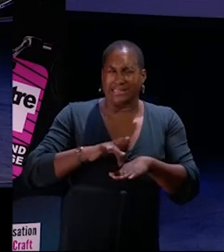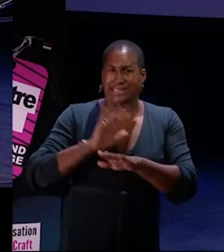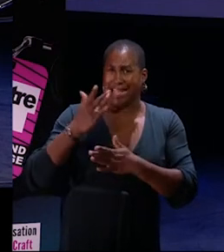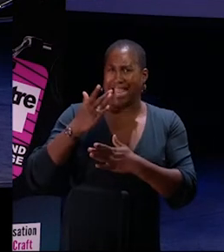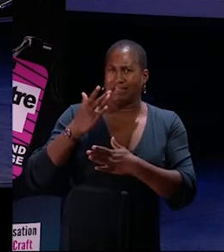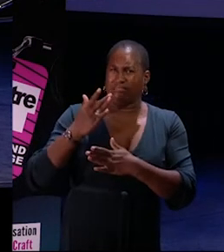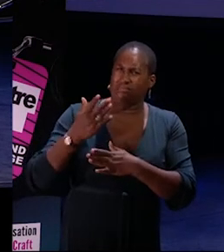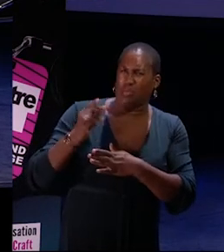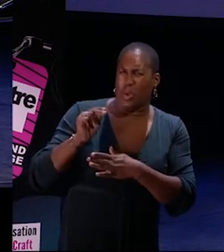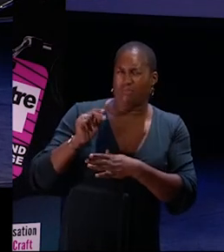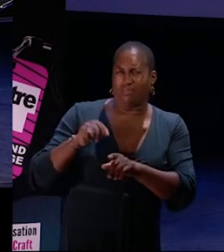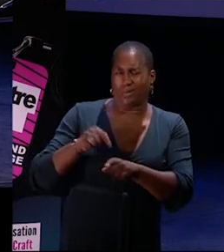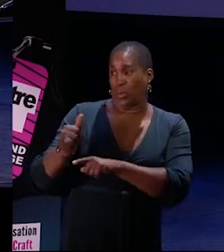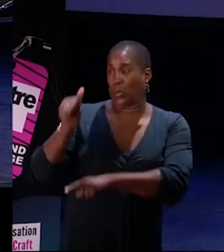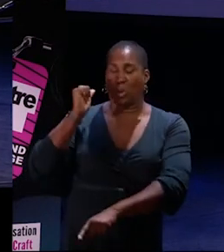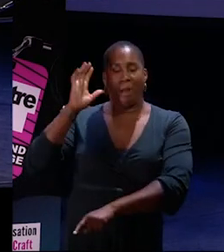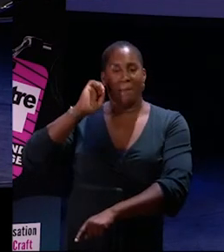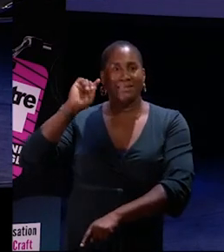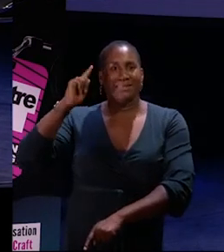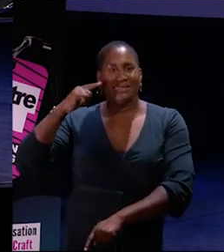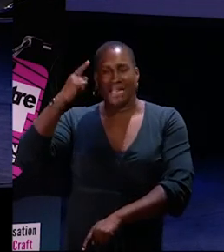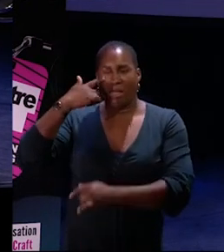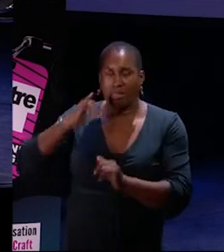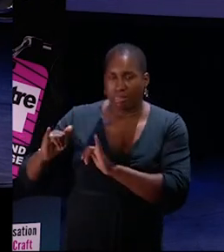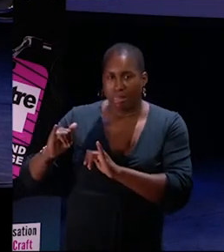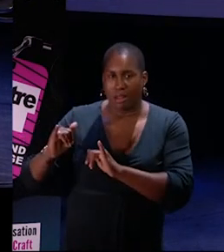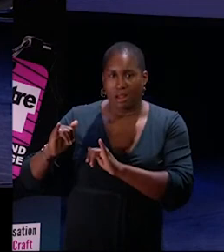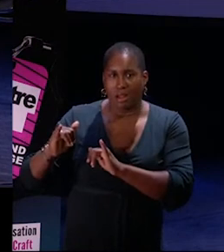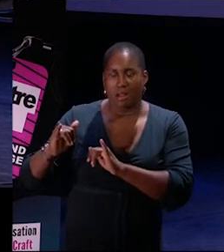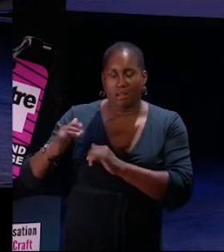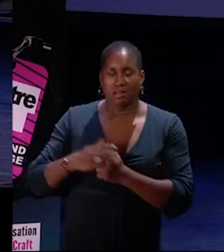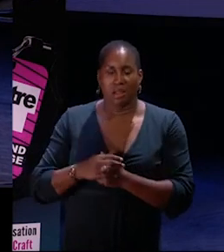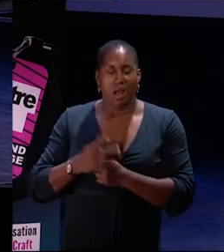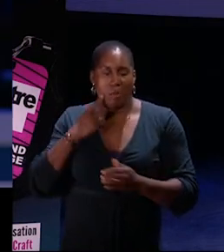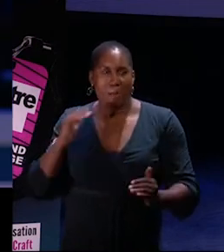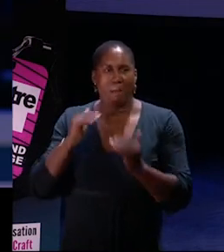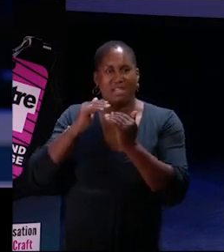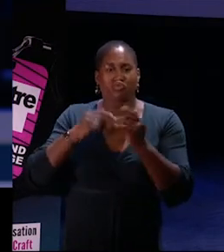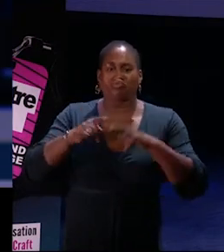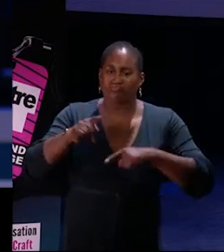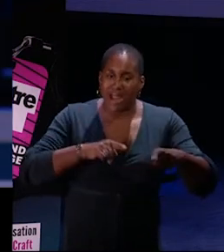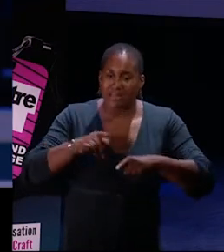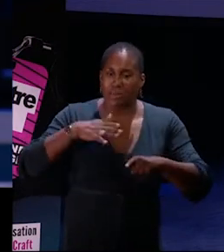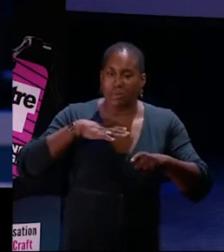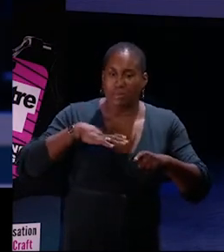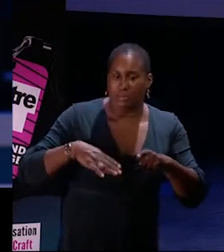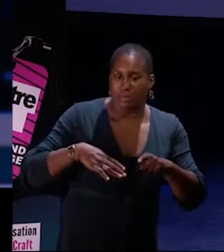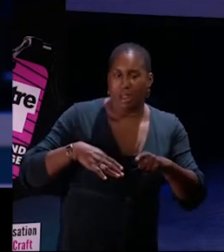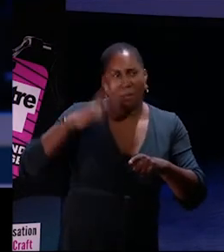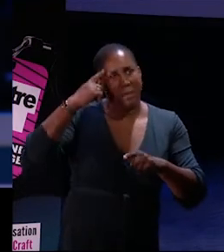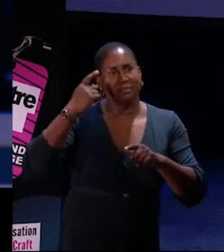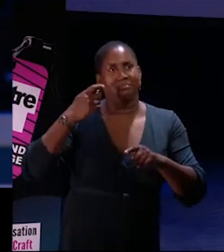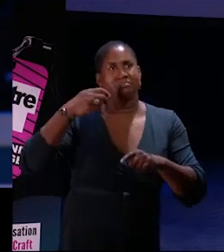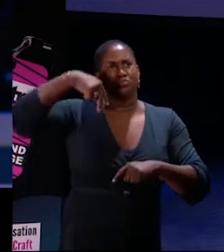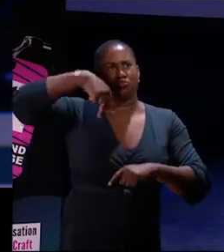and we'd recreated the show exactly as it was staged 20 years earlier. That's what the designer and director wanted. And I stood in the upper circle